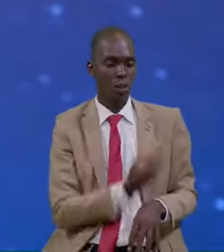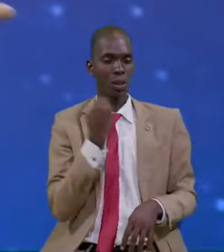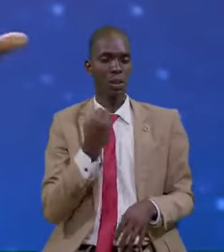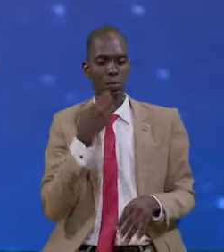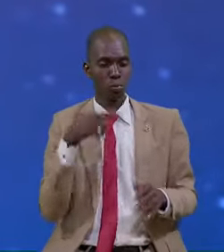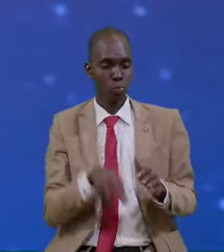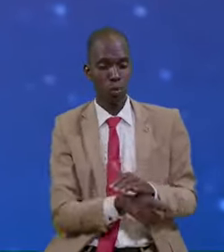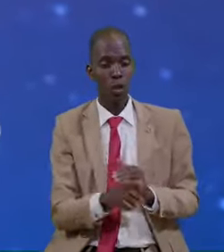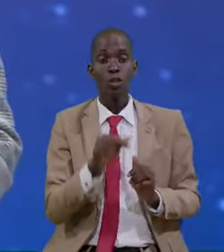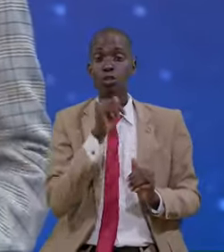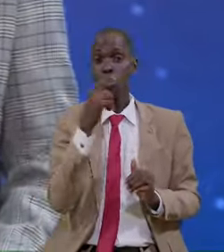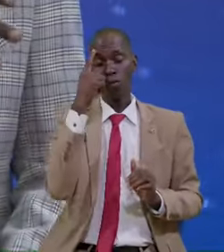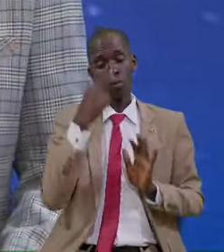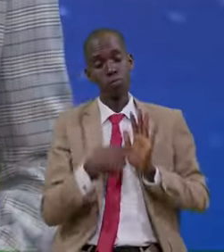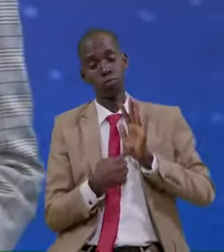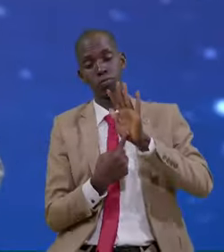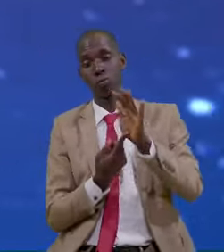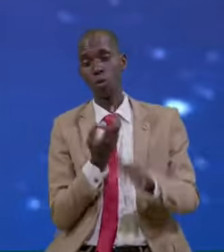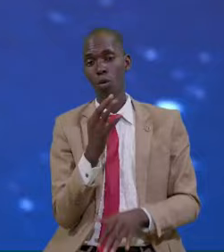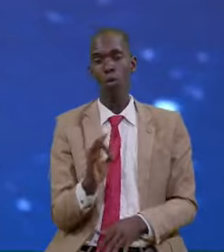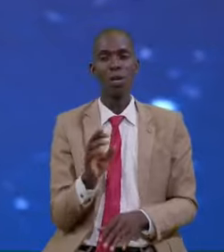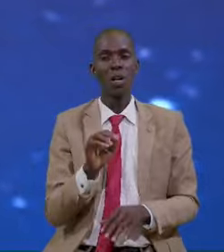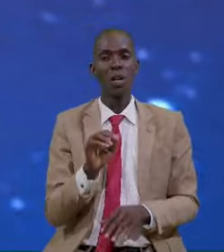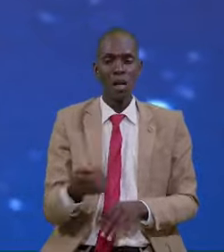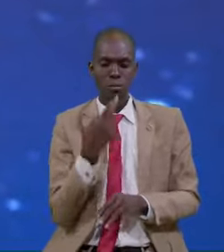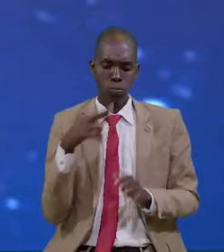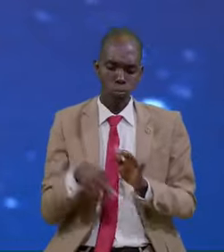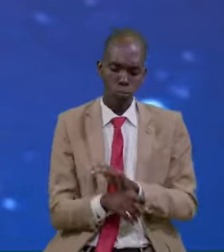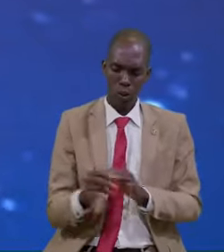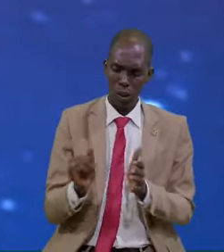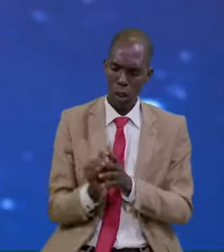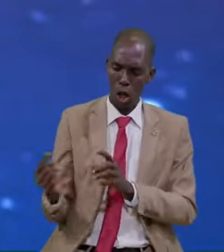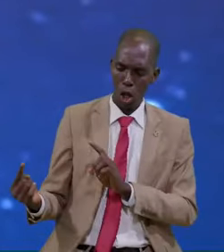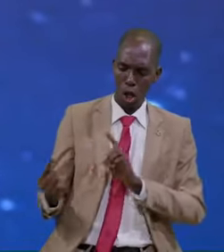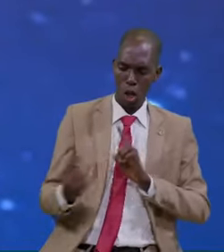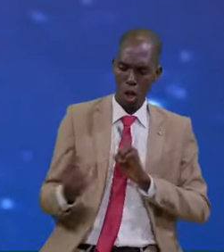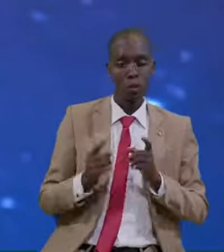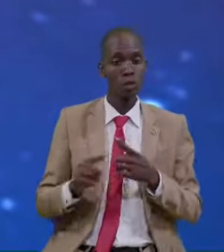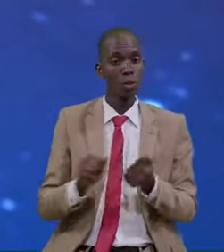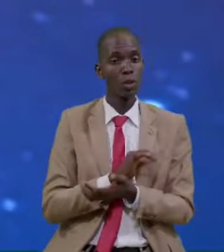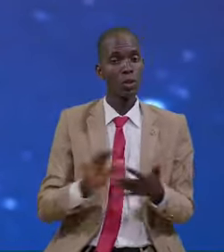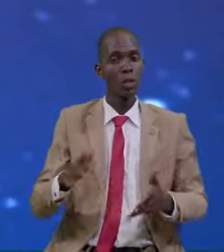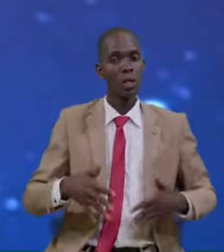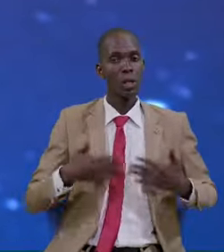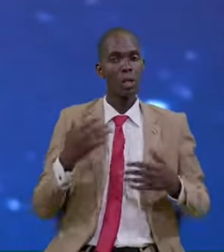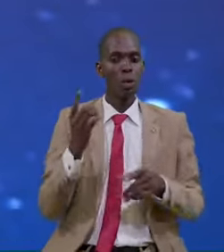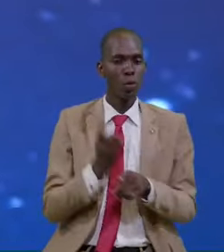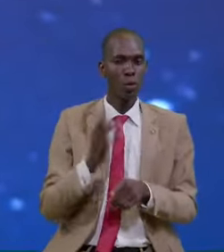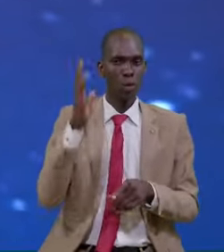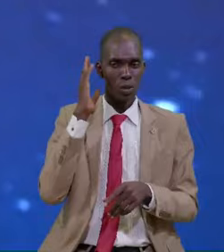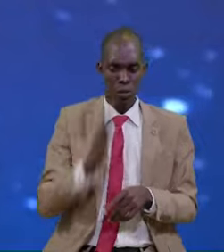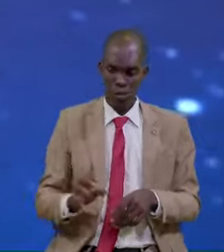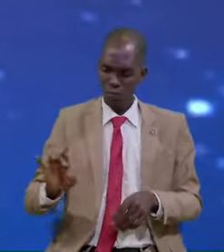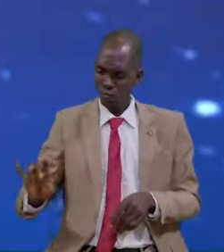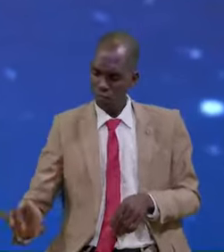for show. Any serpent that comes wanting to destroy their lives, they just pinch that place, throw